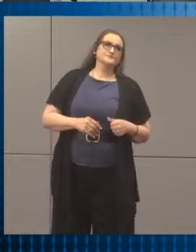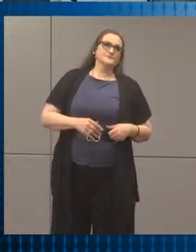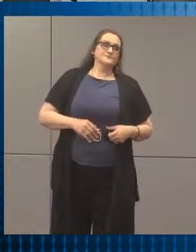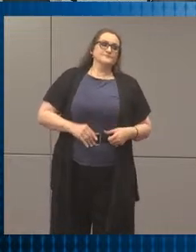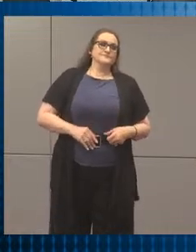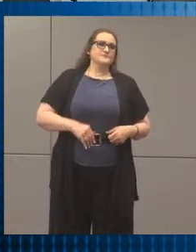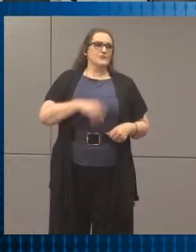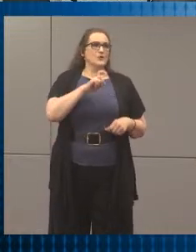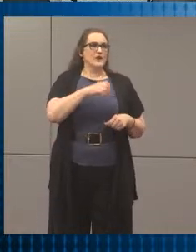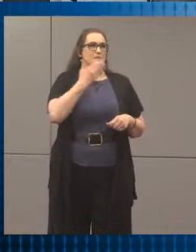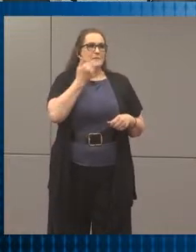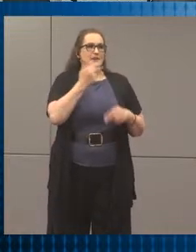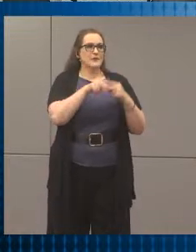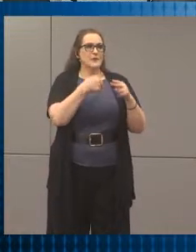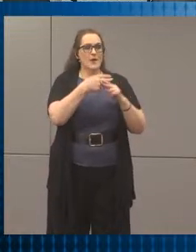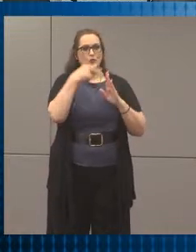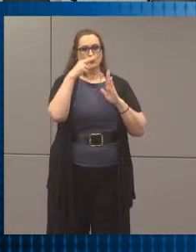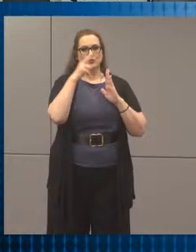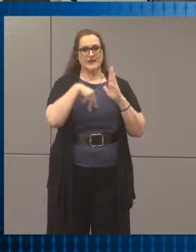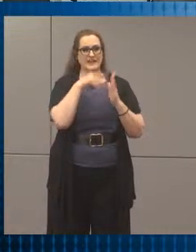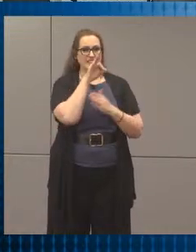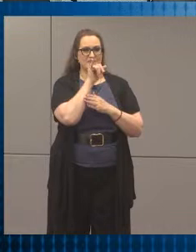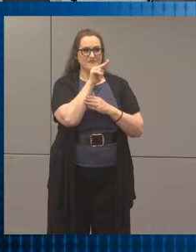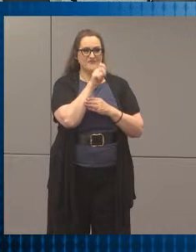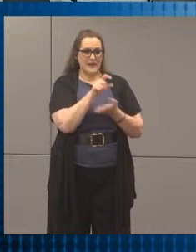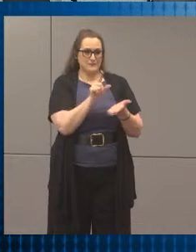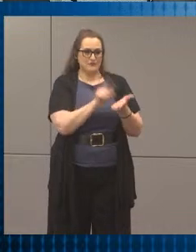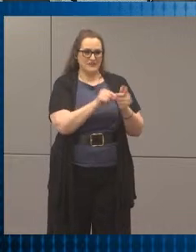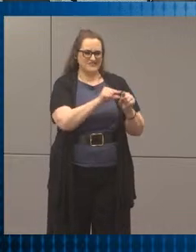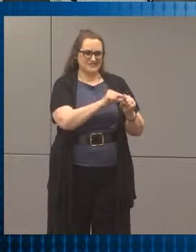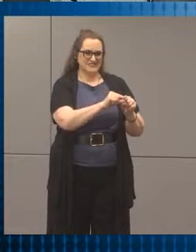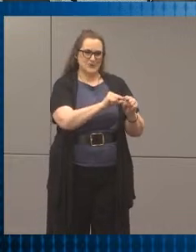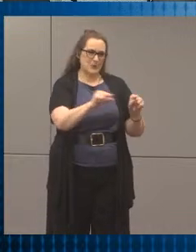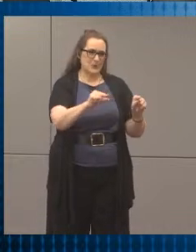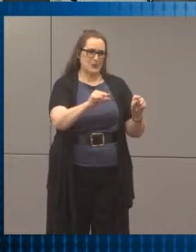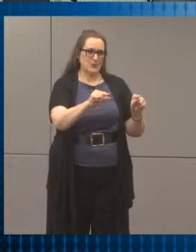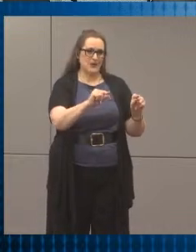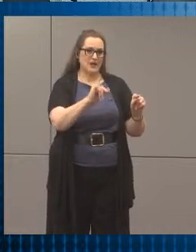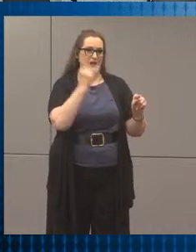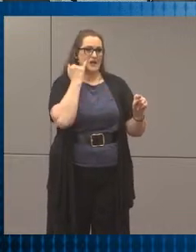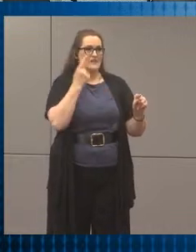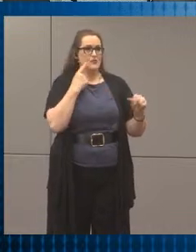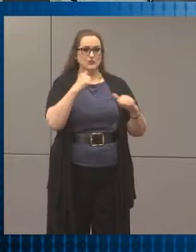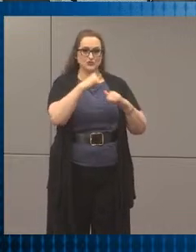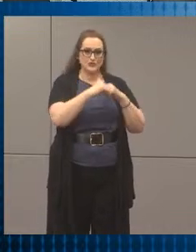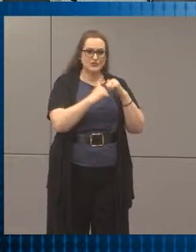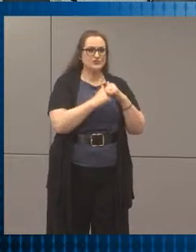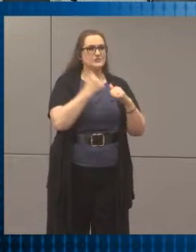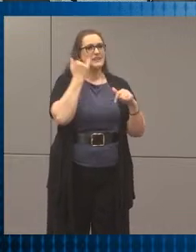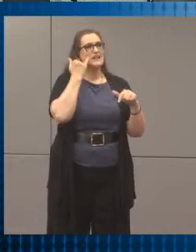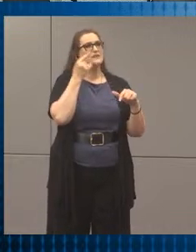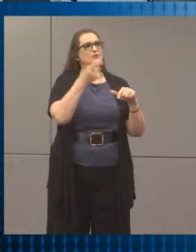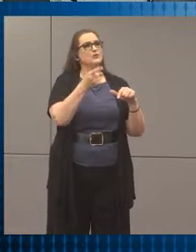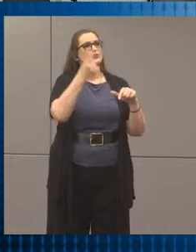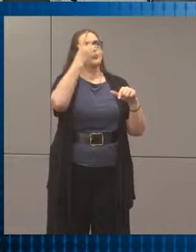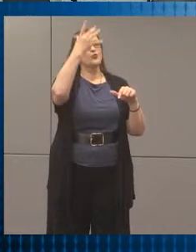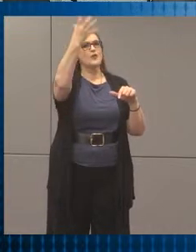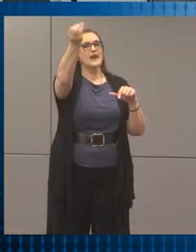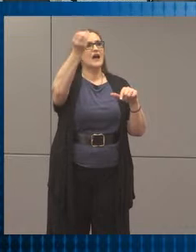have to be better about reading the fine print. The way this was structured, if you went out